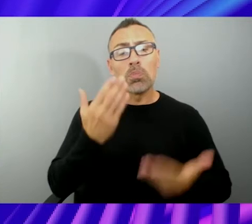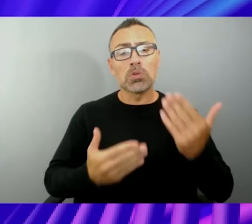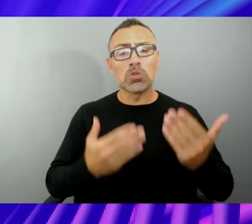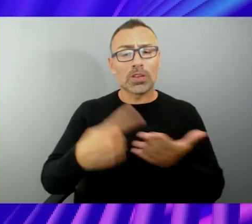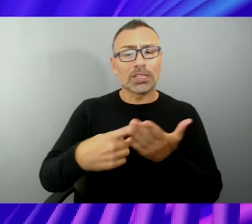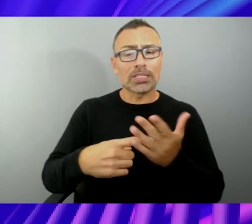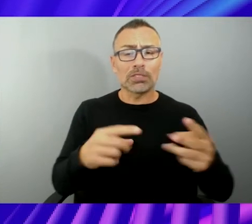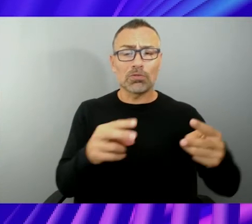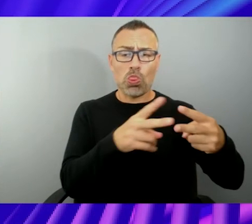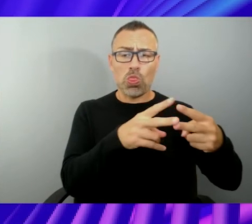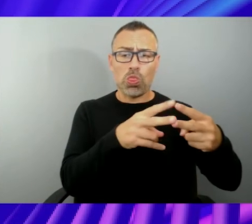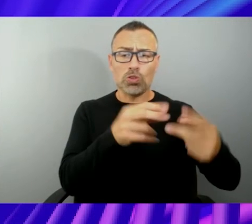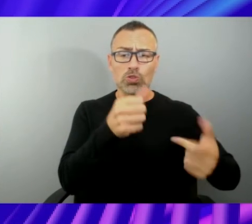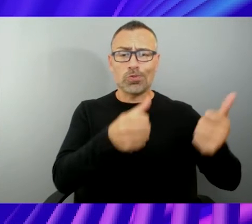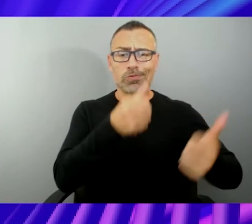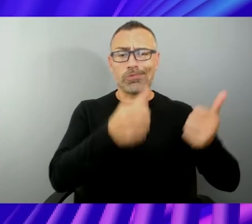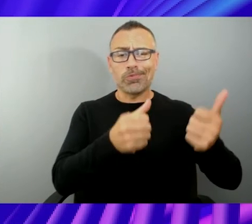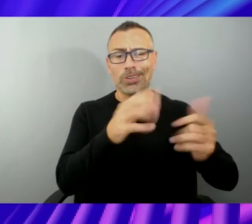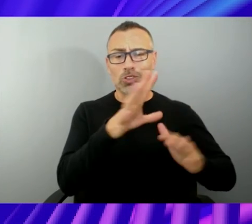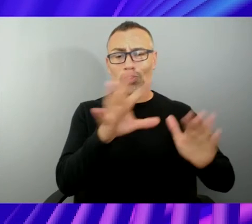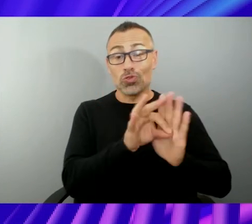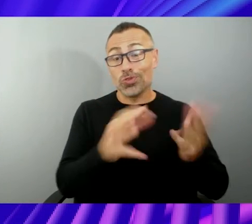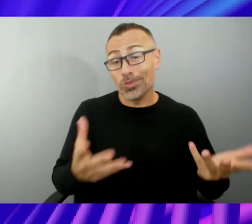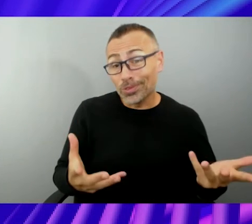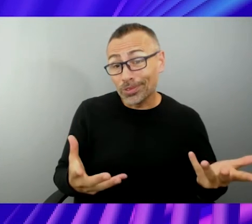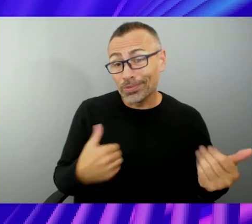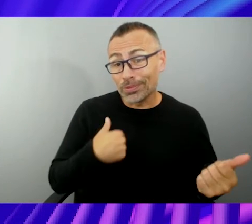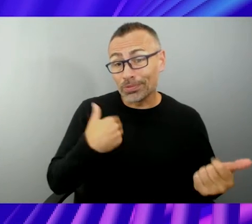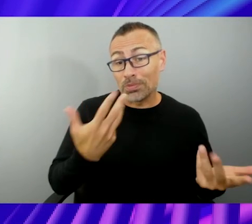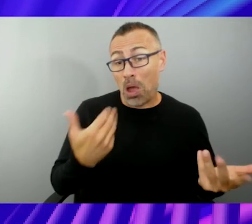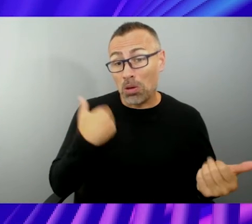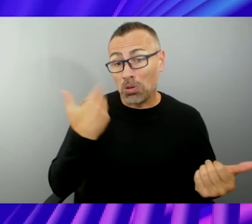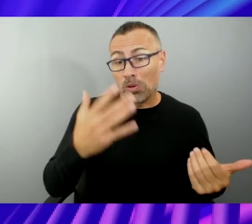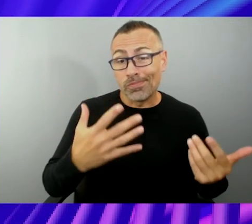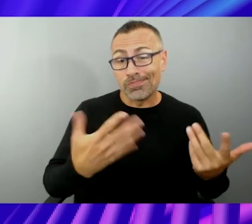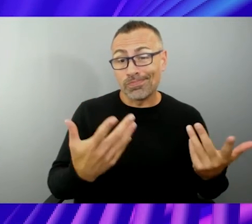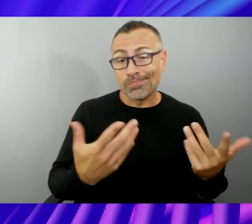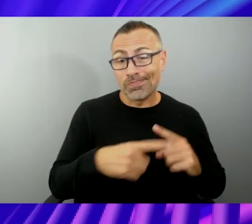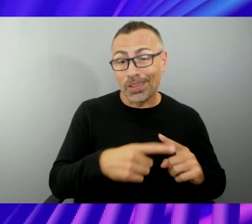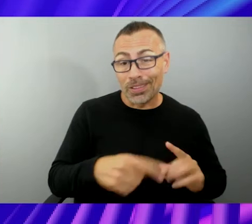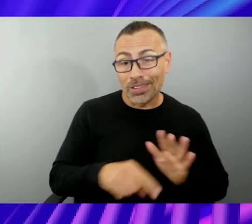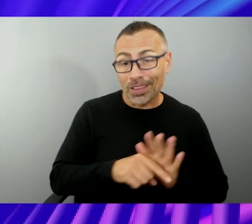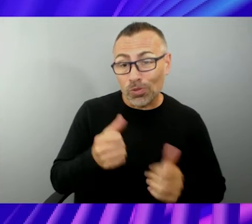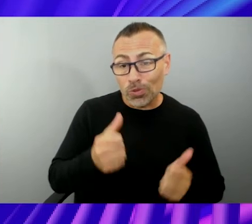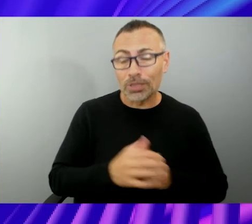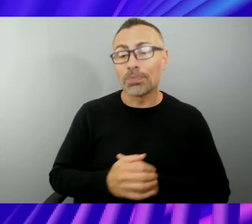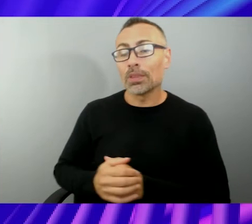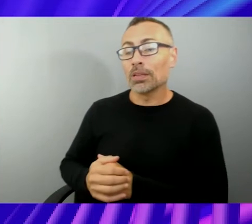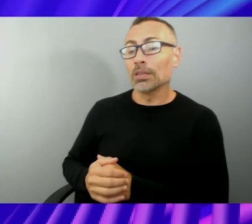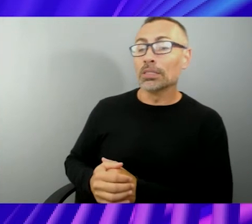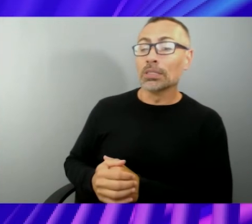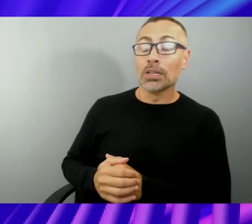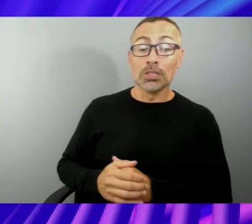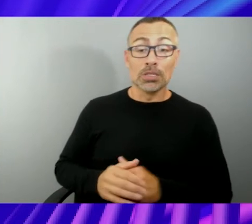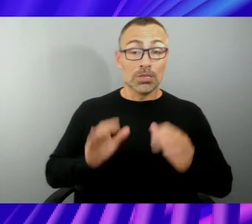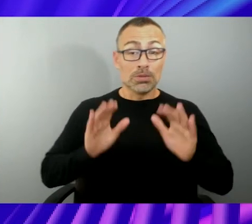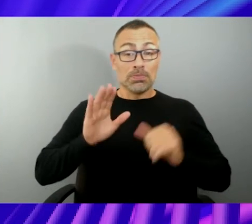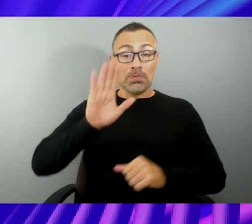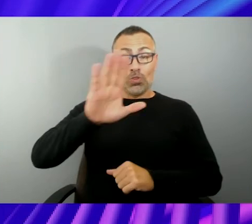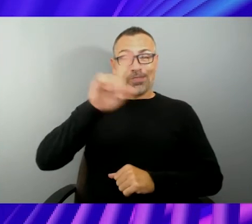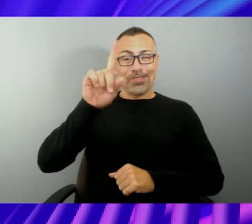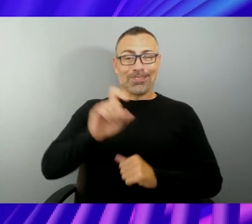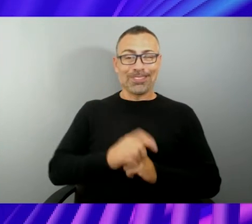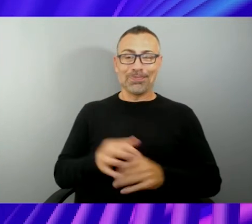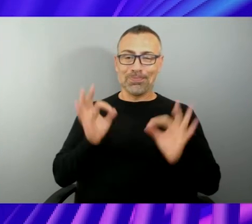Right. That's a great question, right? So, unfortunately, with everything else in life, it depends. It really